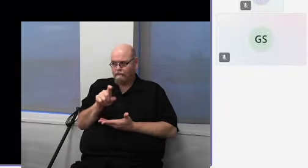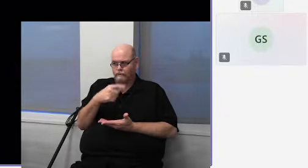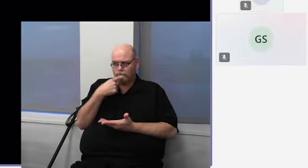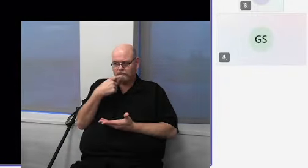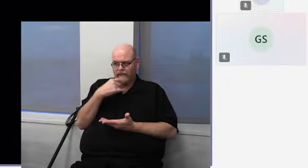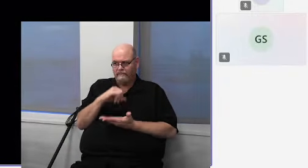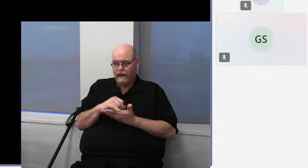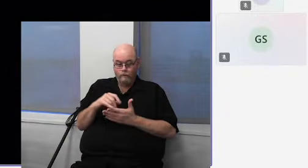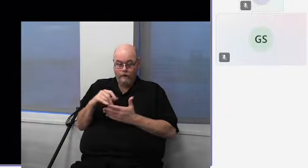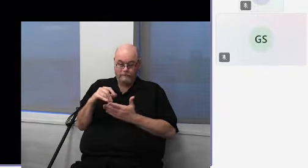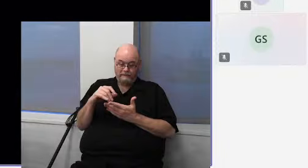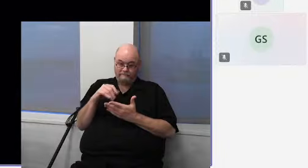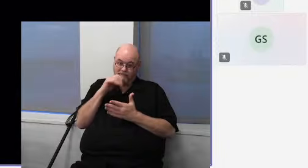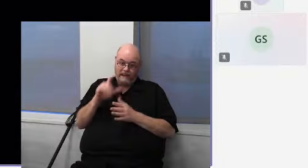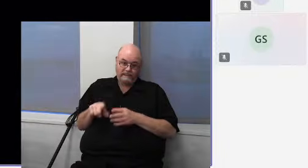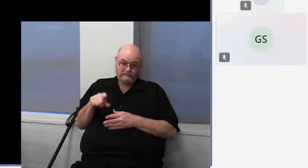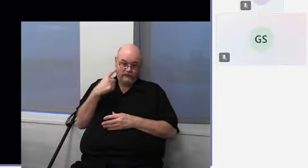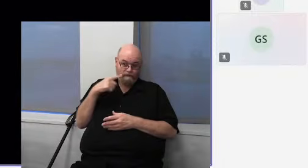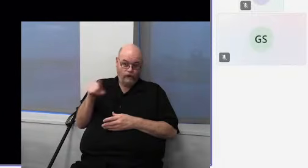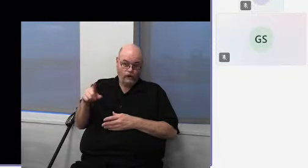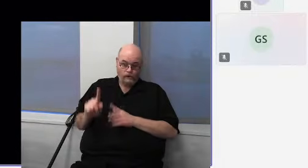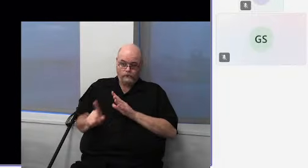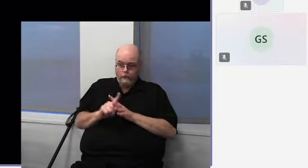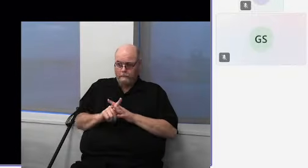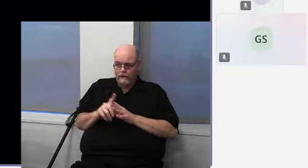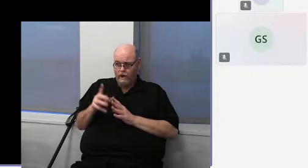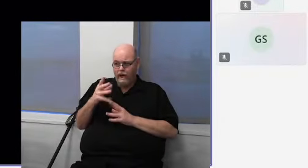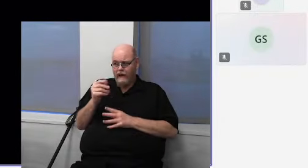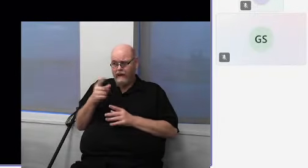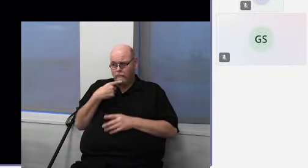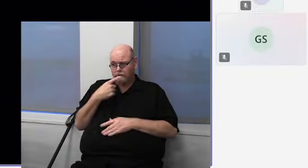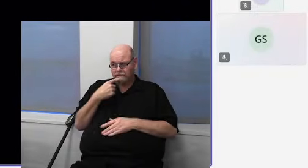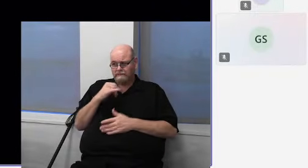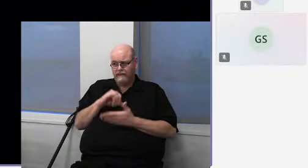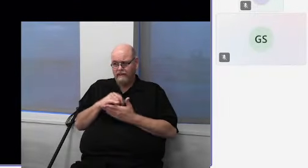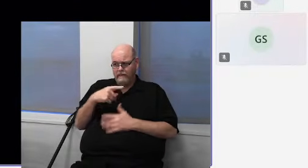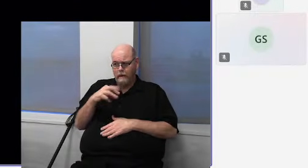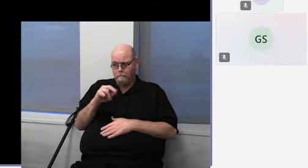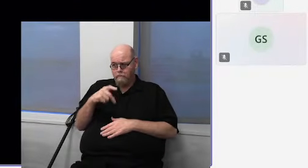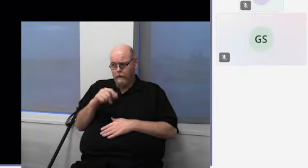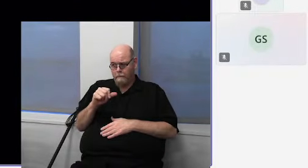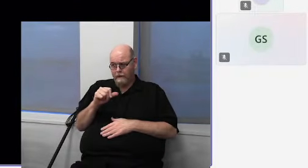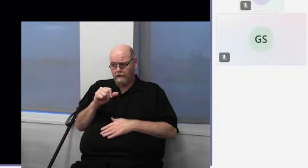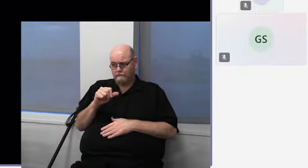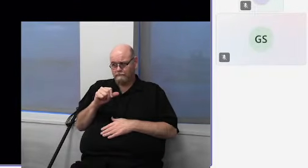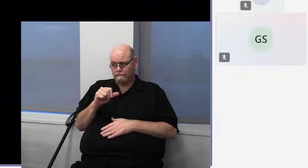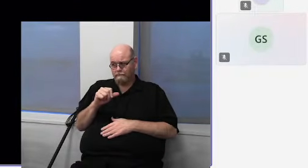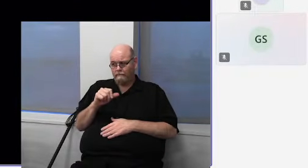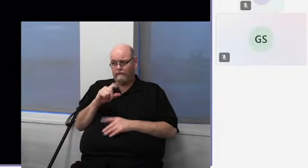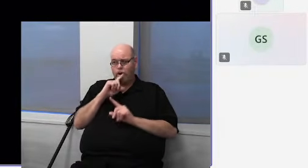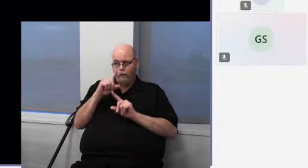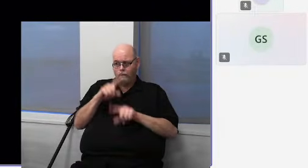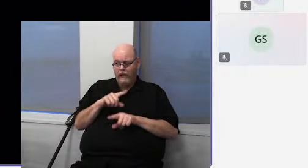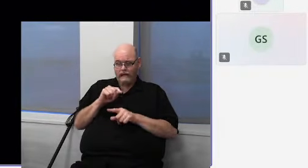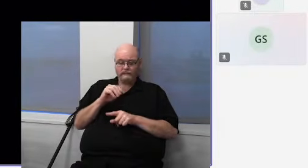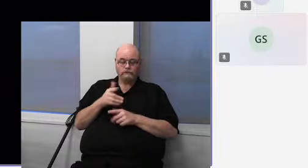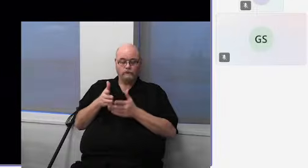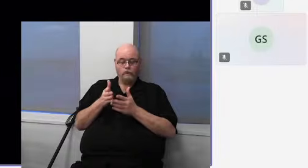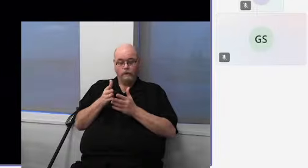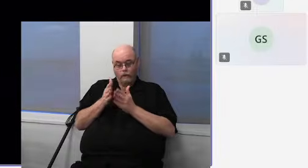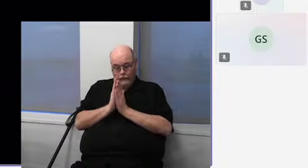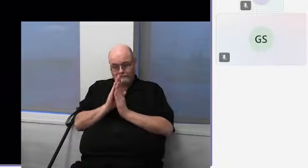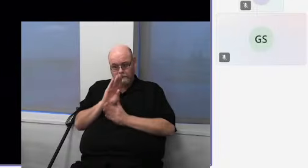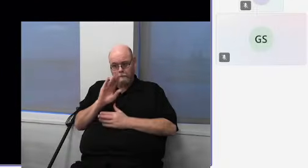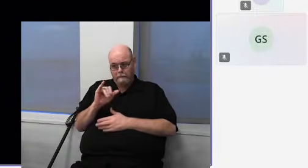presumably, I have to infer it would be irrelevant for her to appear. I would also state that